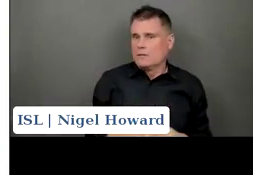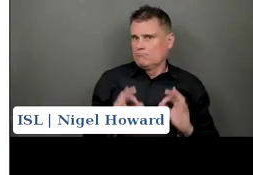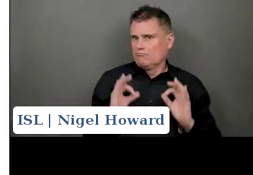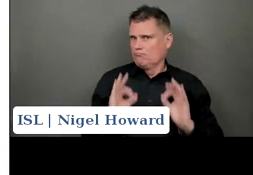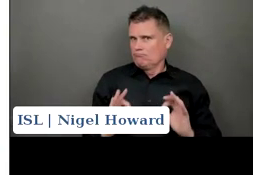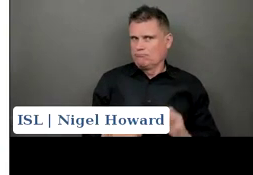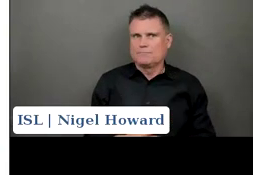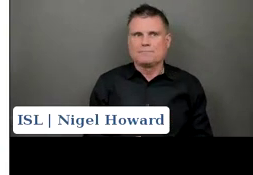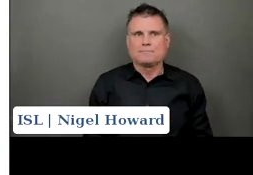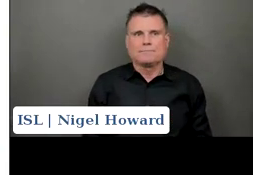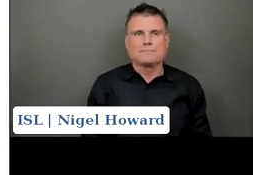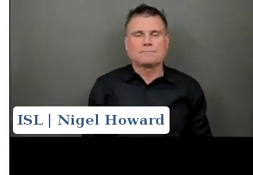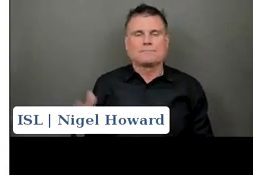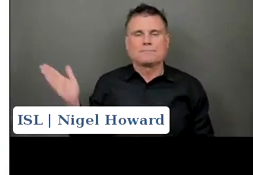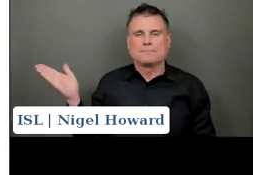please?